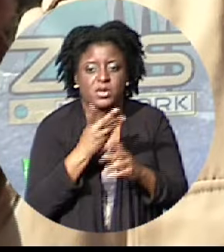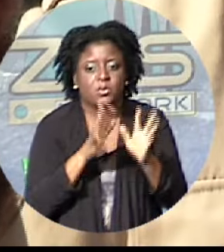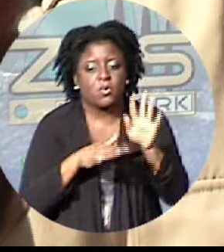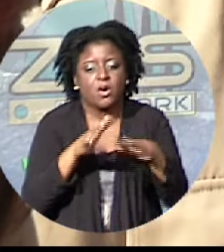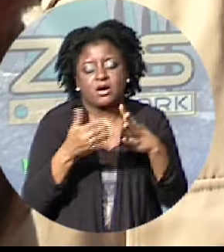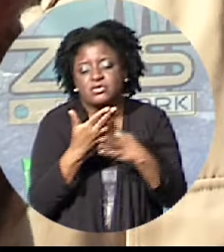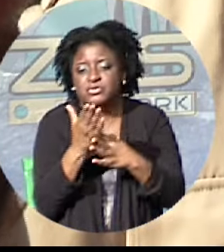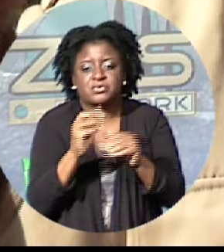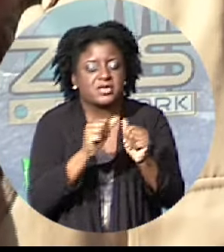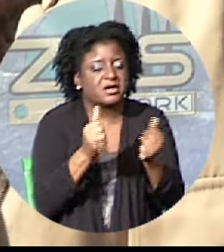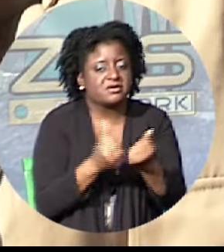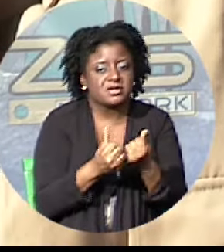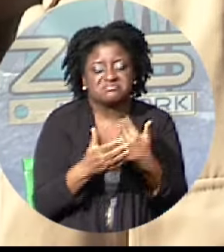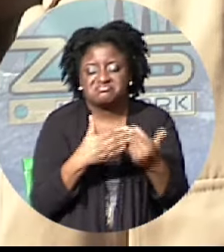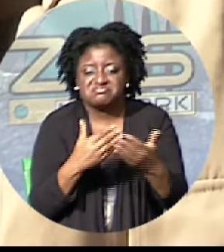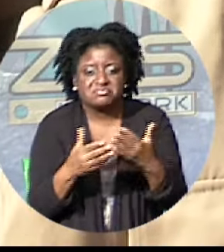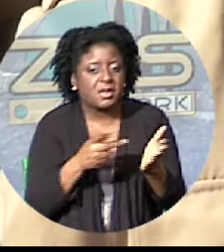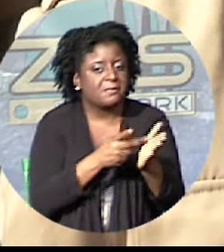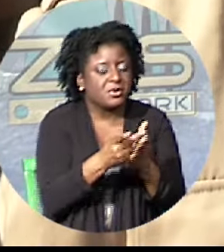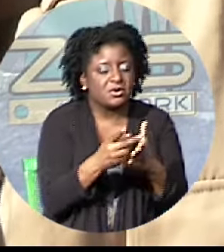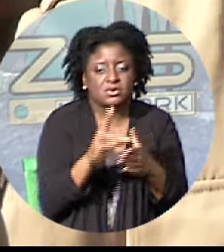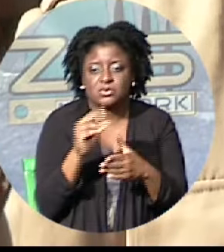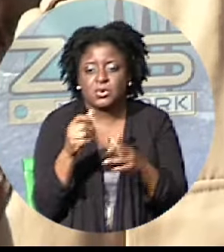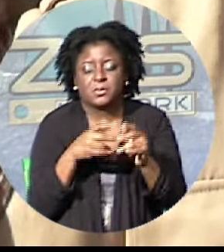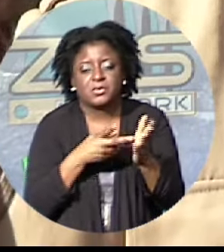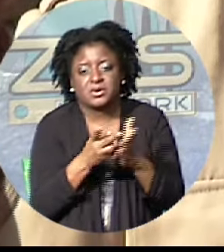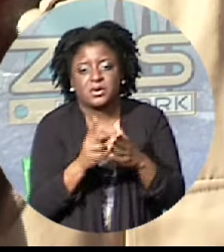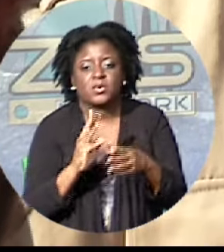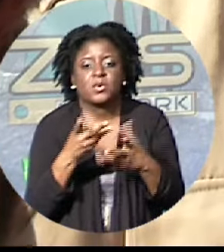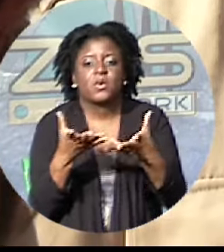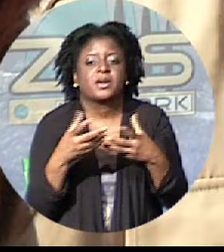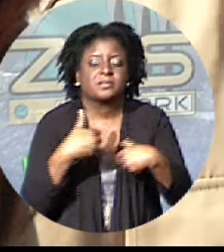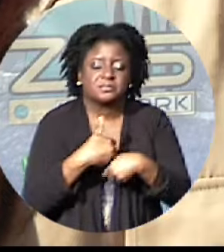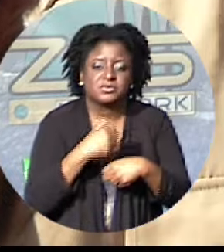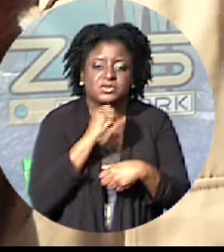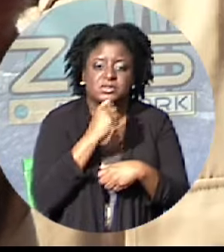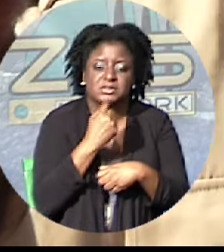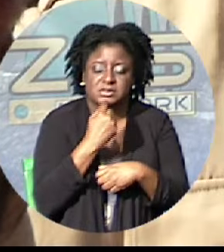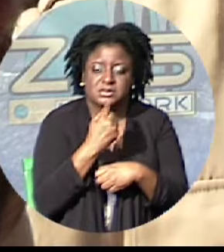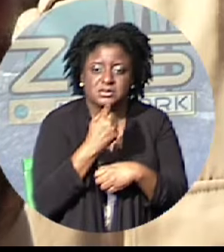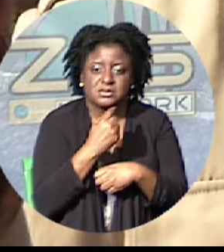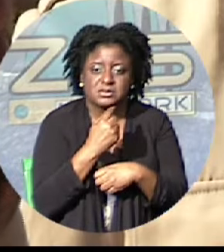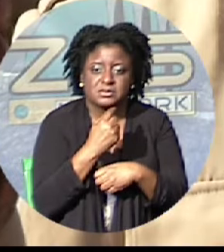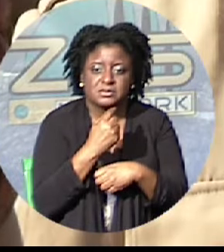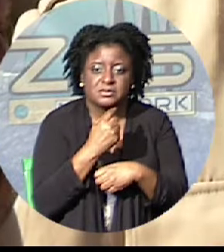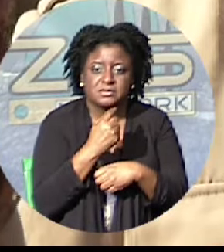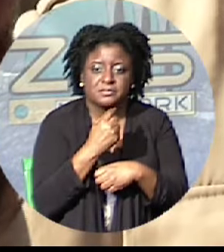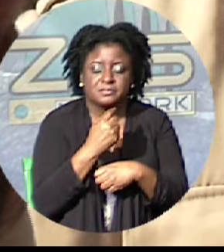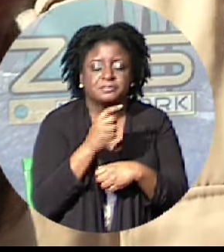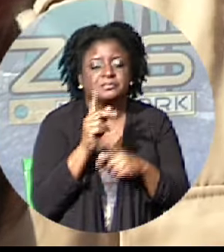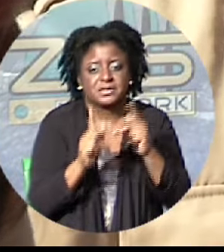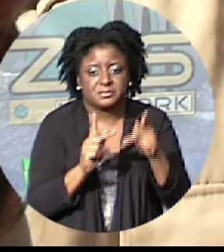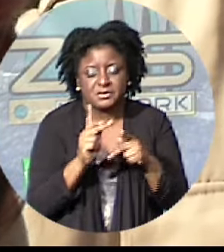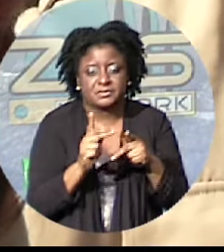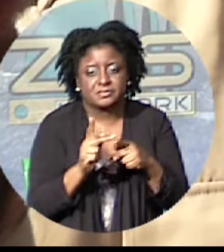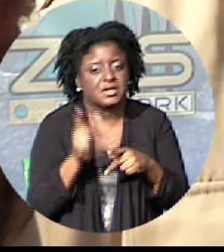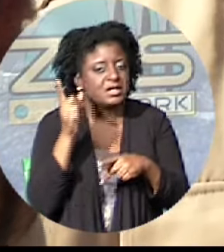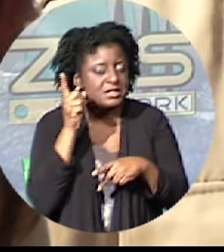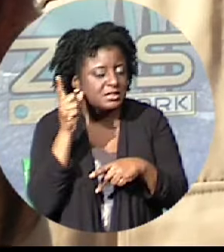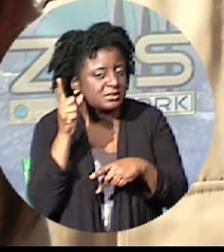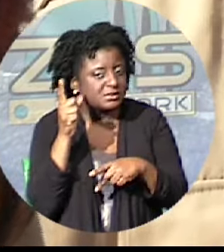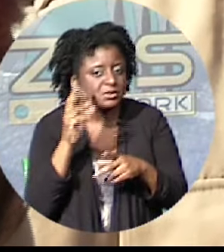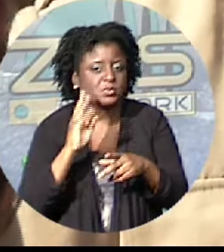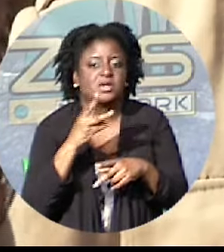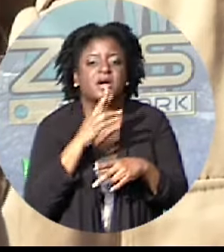or not murders occur. But we want to ensure people, we want to assure people that, listen, we're here for